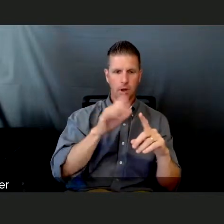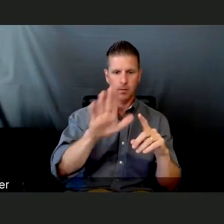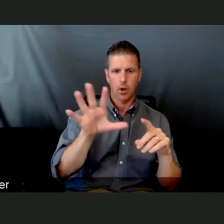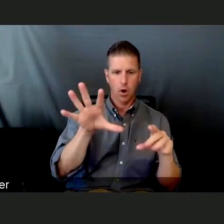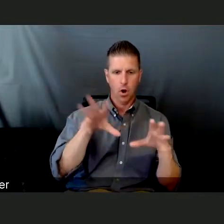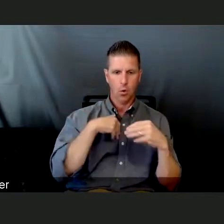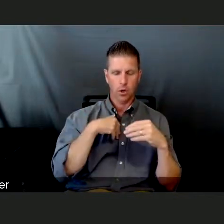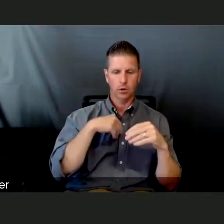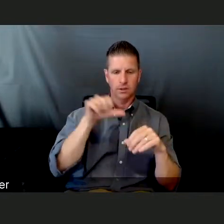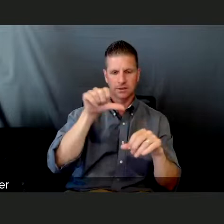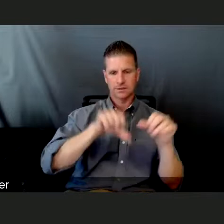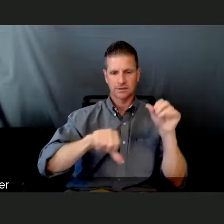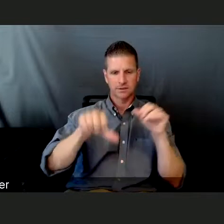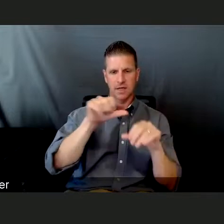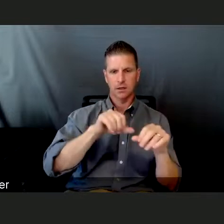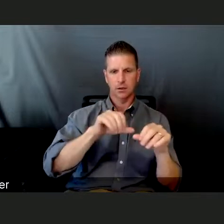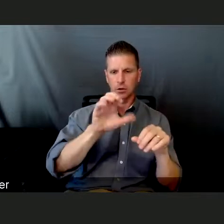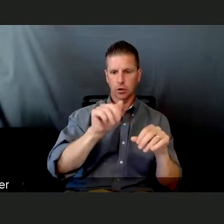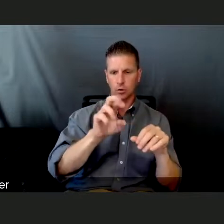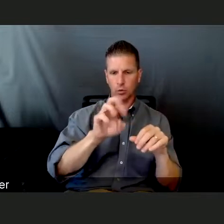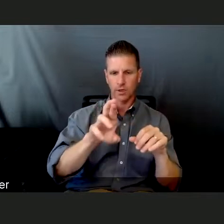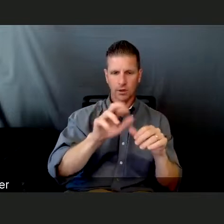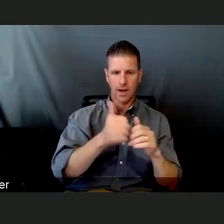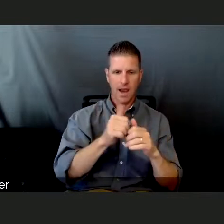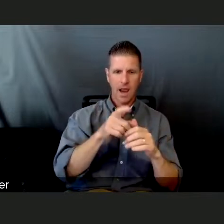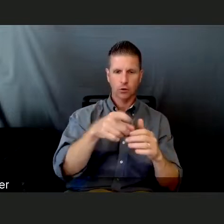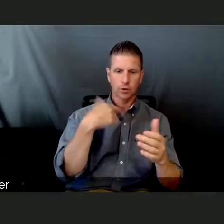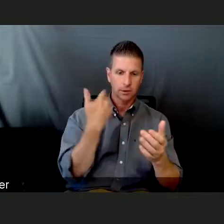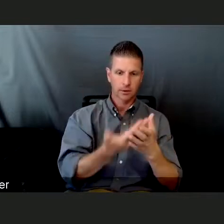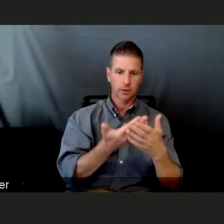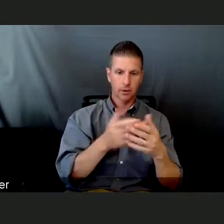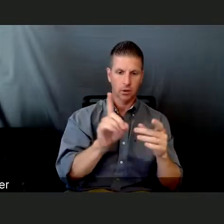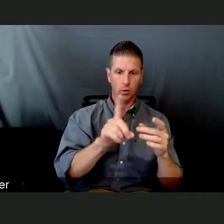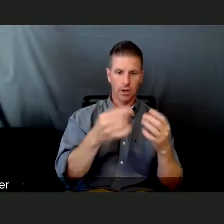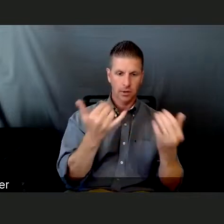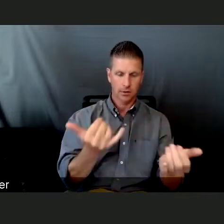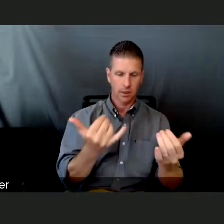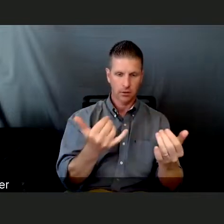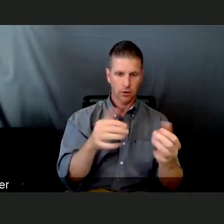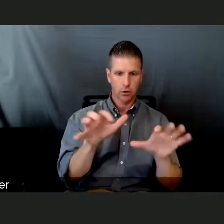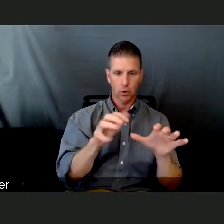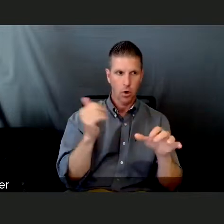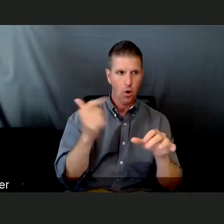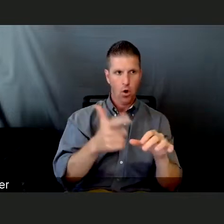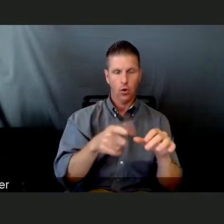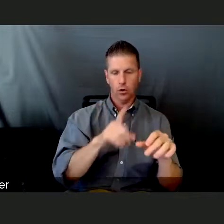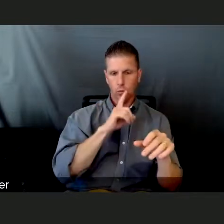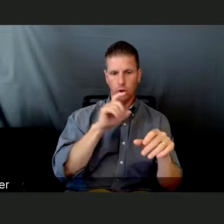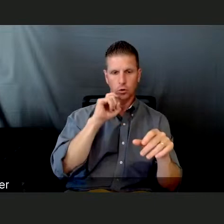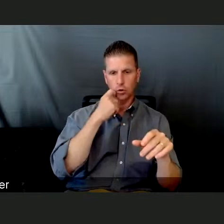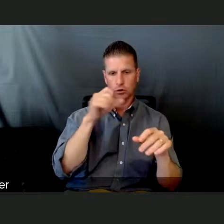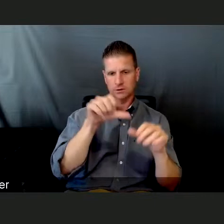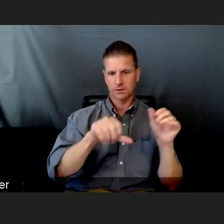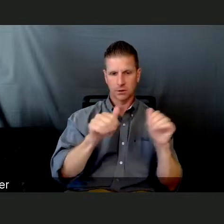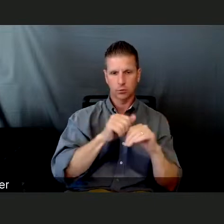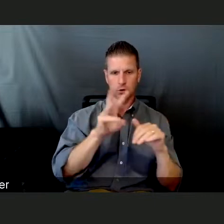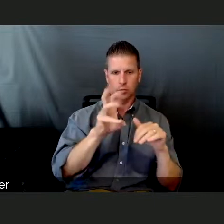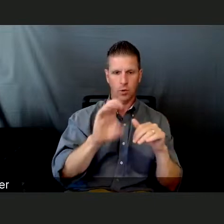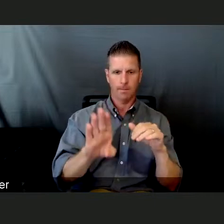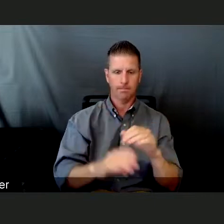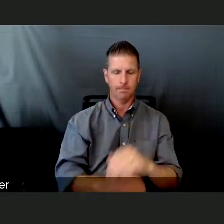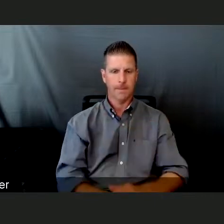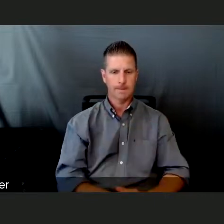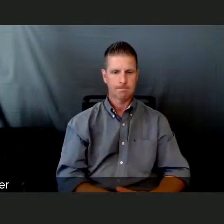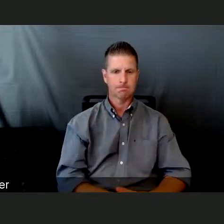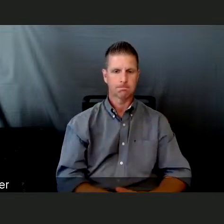own science career path. How did you get to where you are today doing all of this really cool science with Webb?